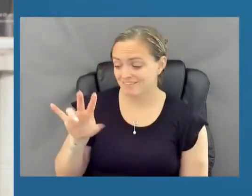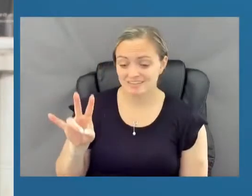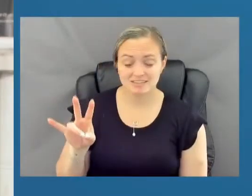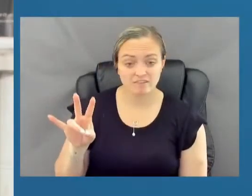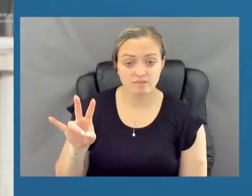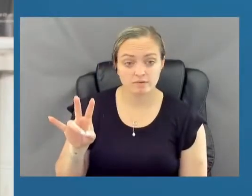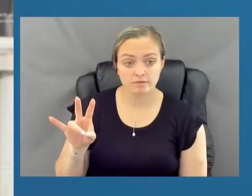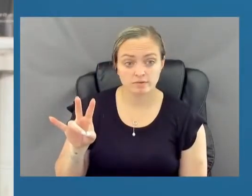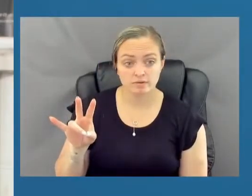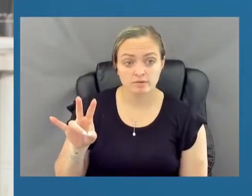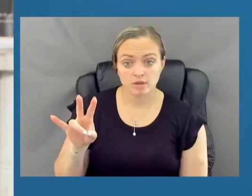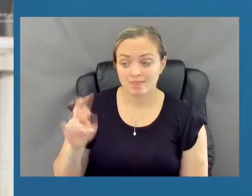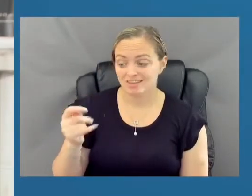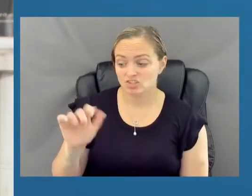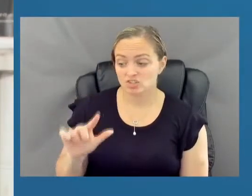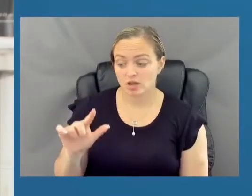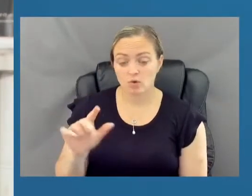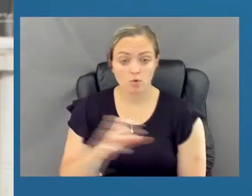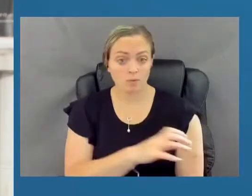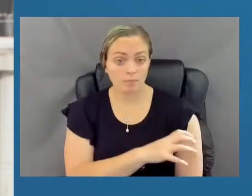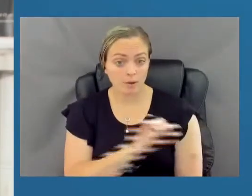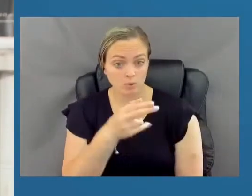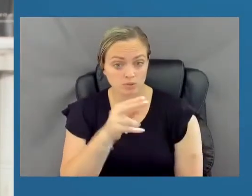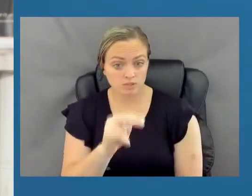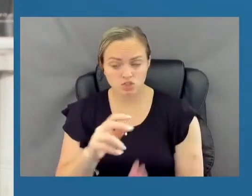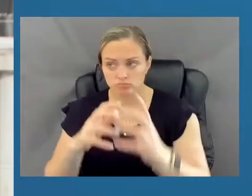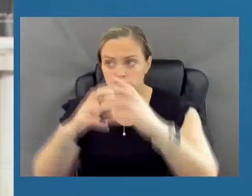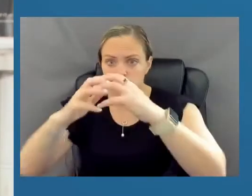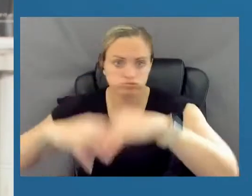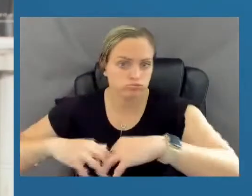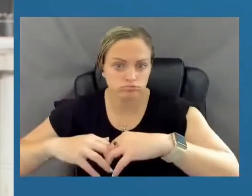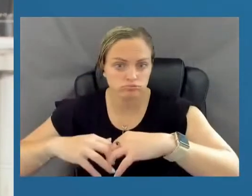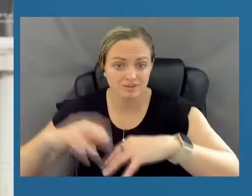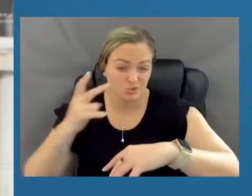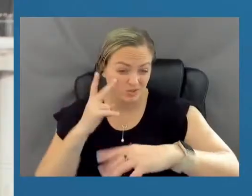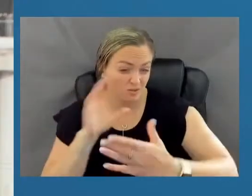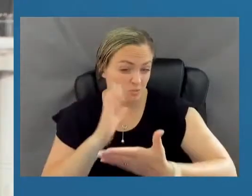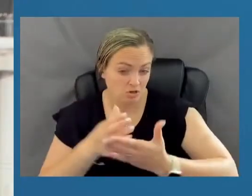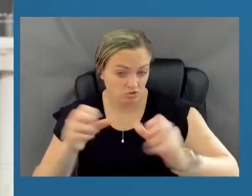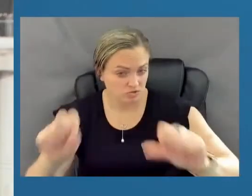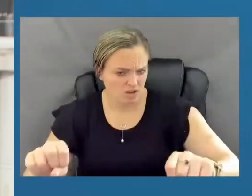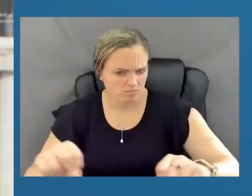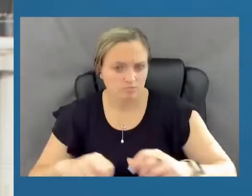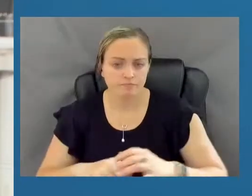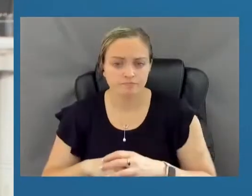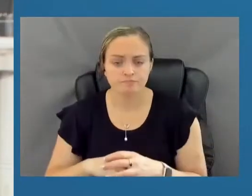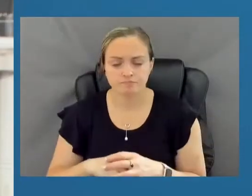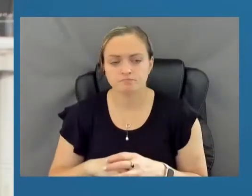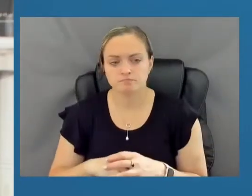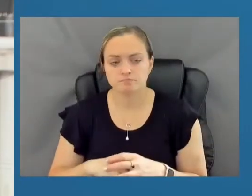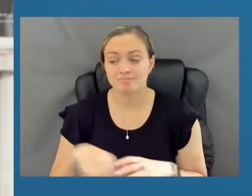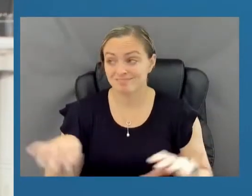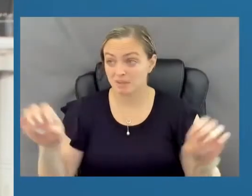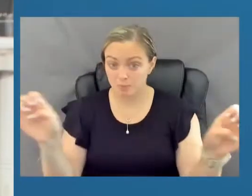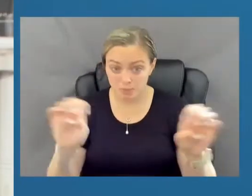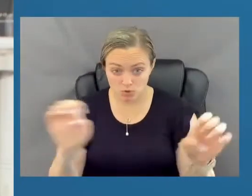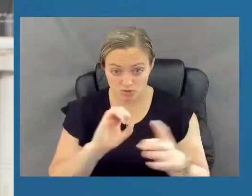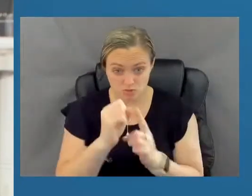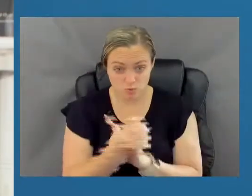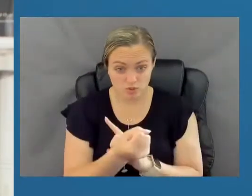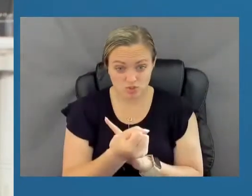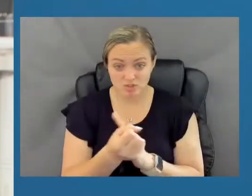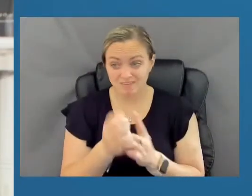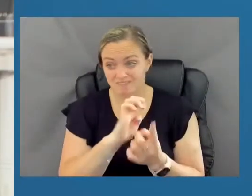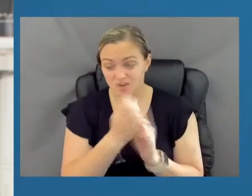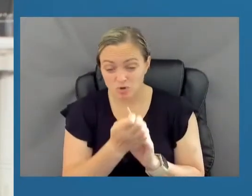Shelkoff Power Station collapsed into the Niagara River. You need to see the photos. And that was an emergency, an environmental emergency,